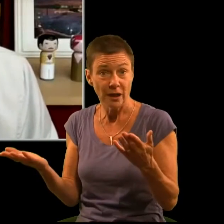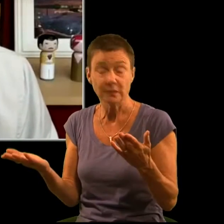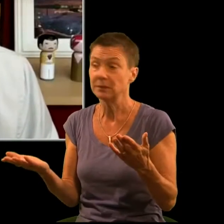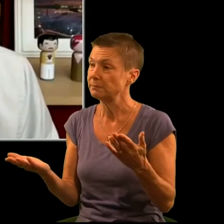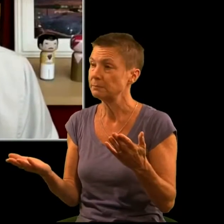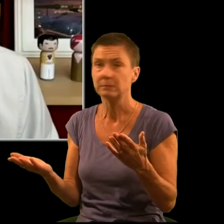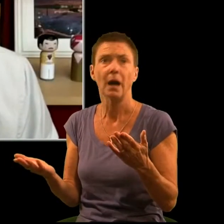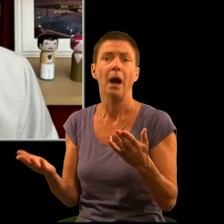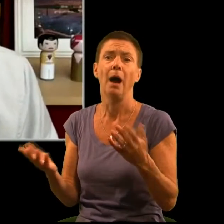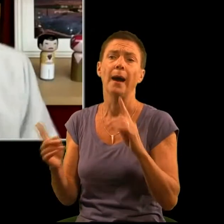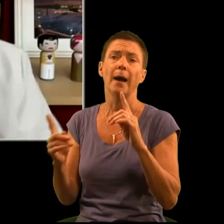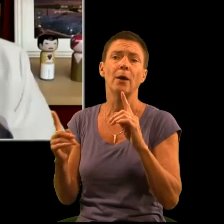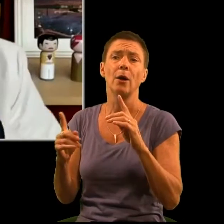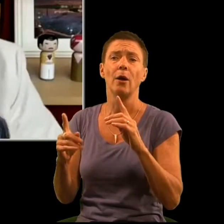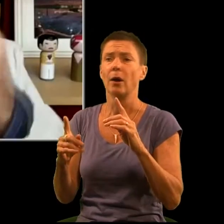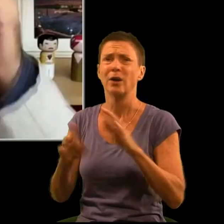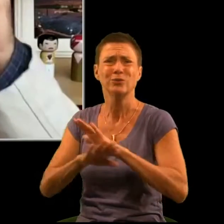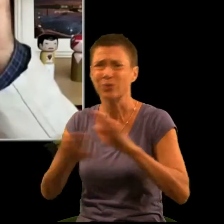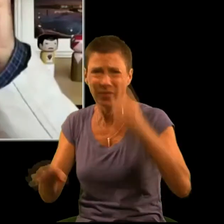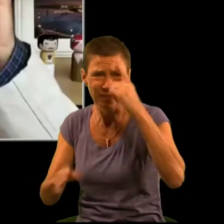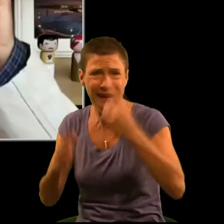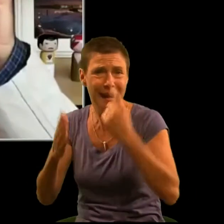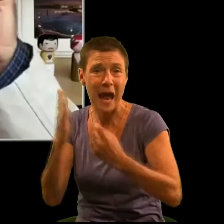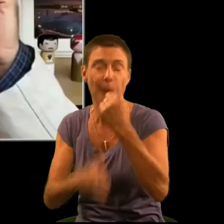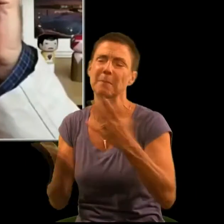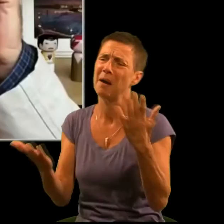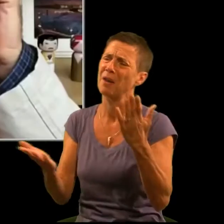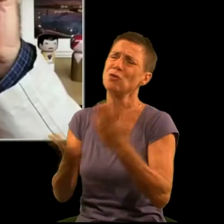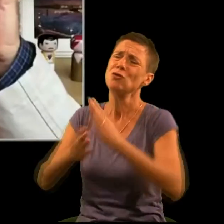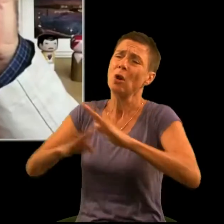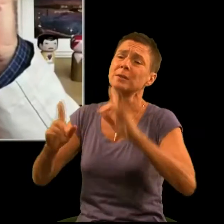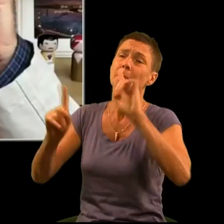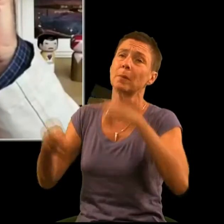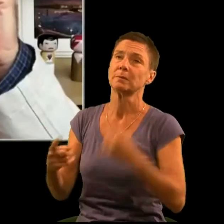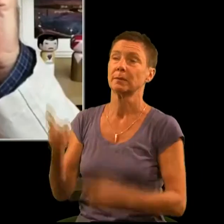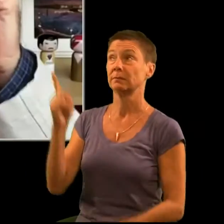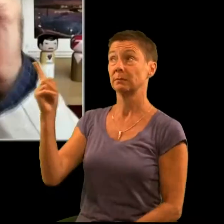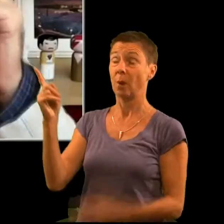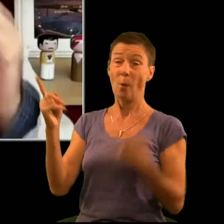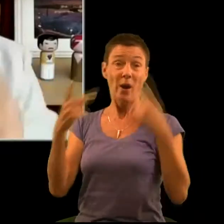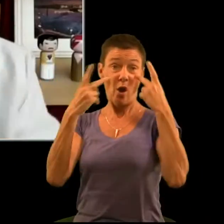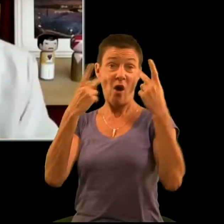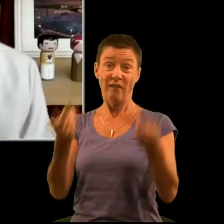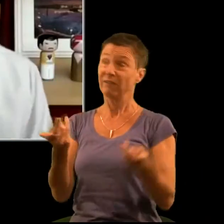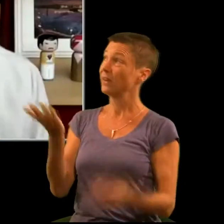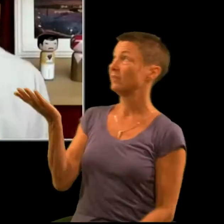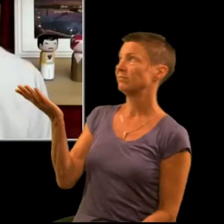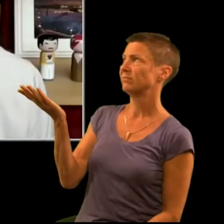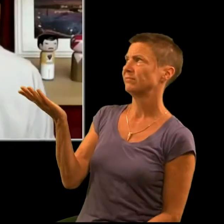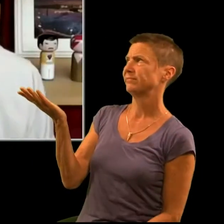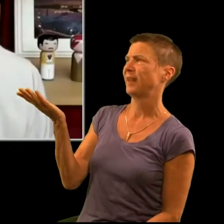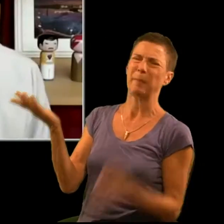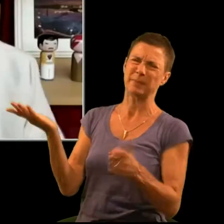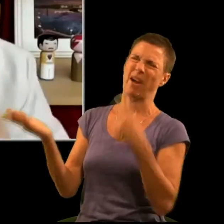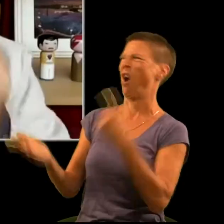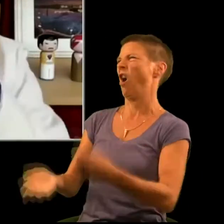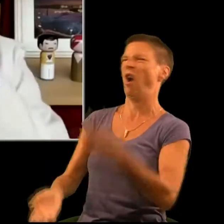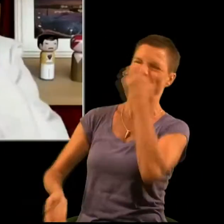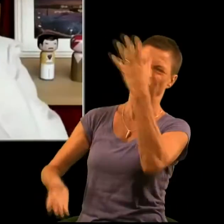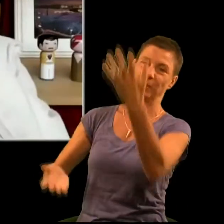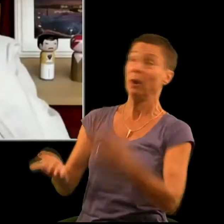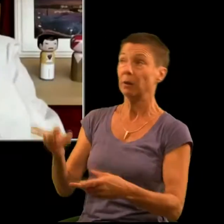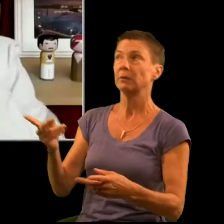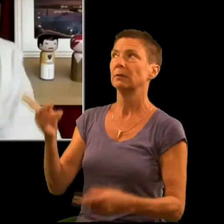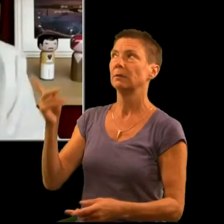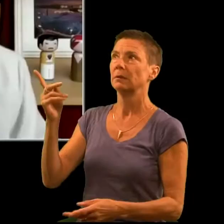not impossible. There you go. Do you like the glasses? Really sell it, though, don't they? Because when I take off the glass, I'm going, that's not true. Oh, it